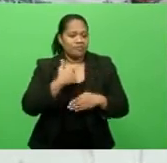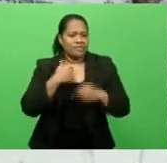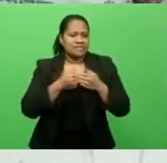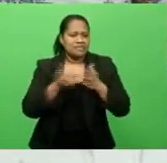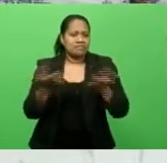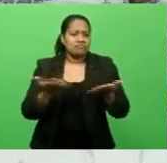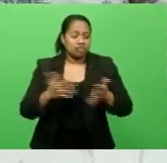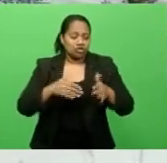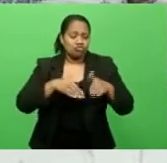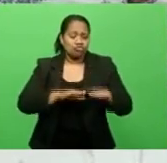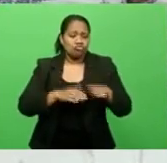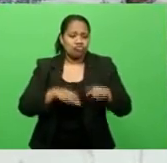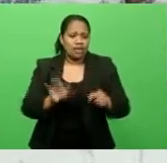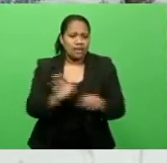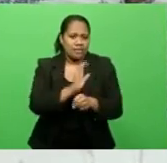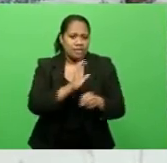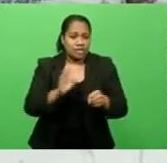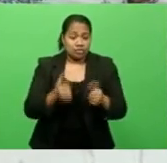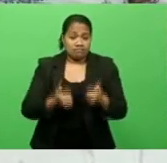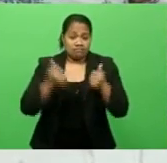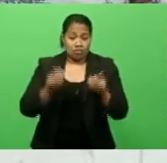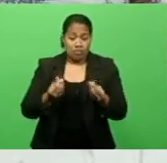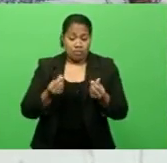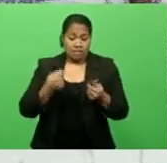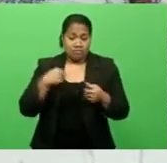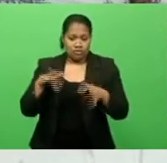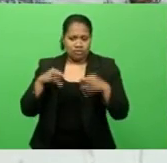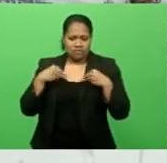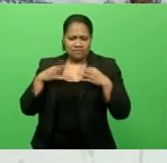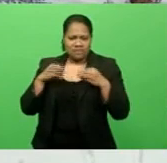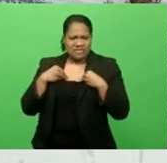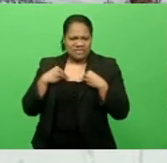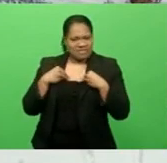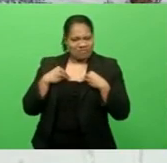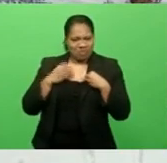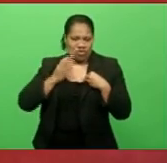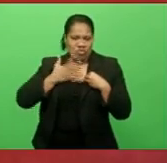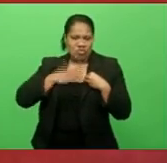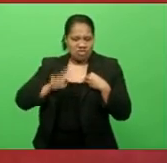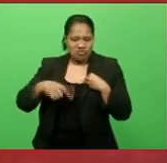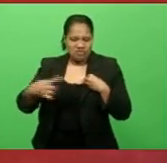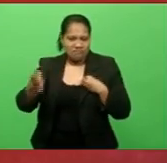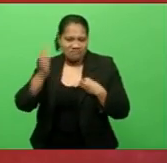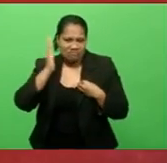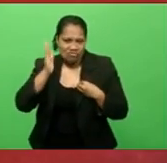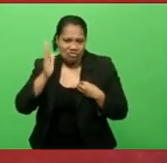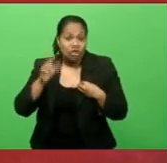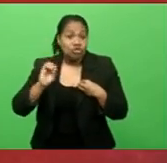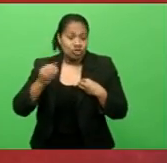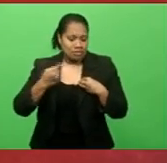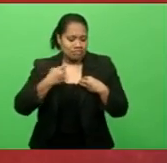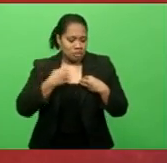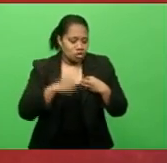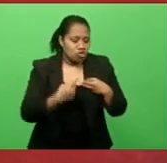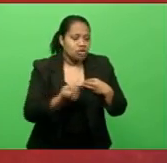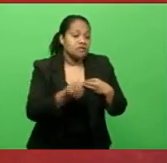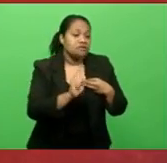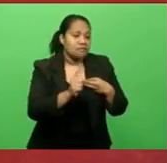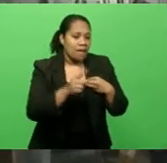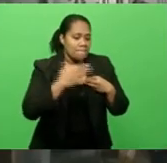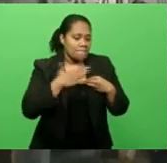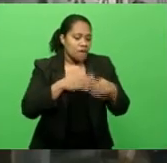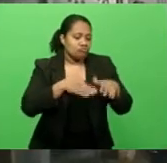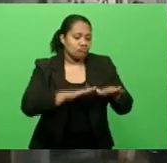with the good money I have been getting, I don't feel like continuing my studies. I decided to continue with my sewing because I